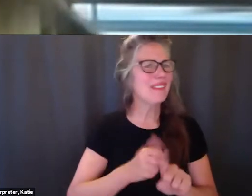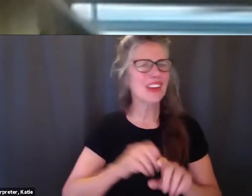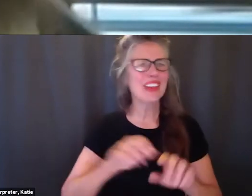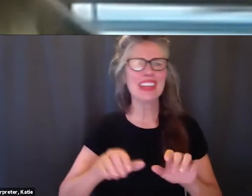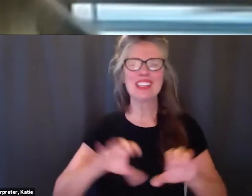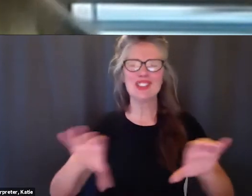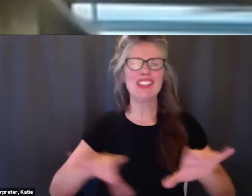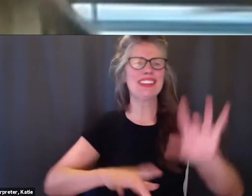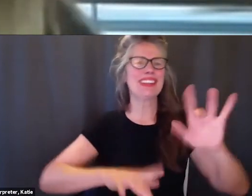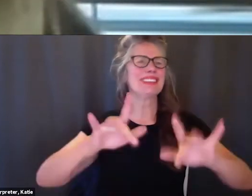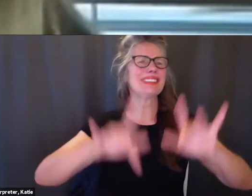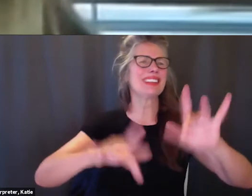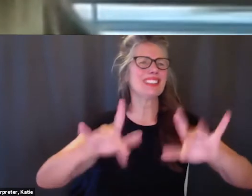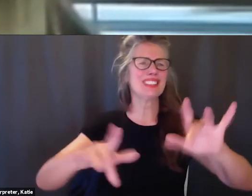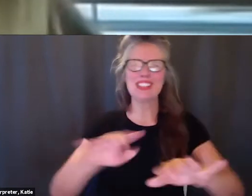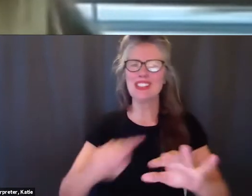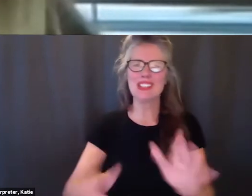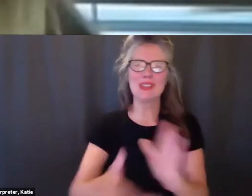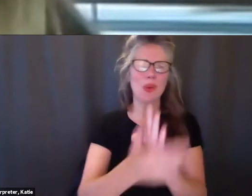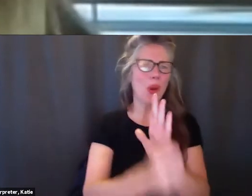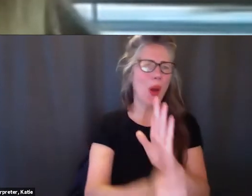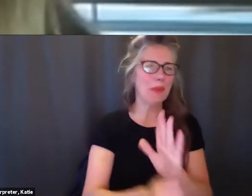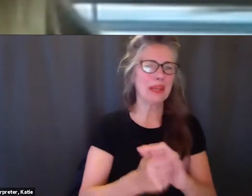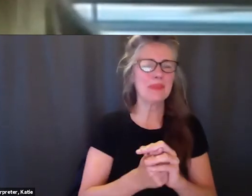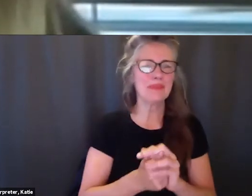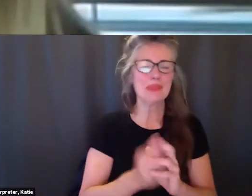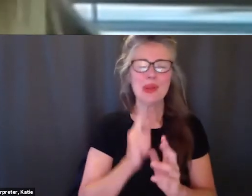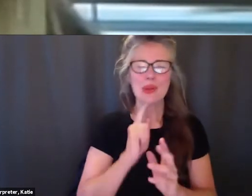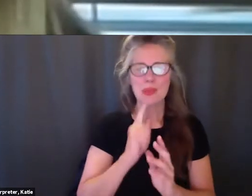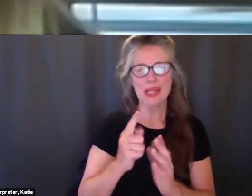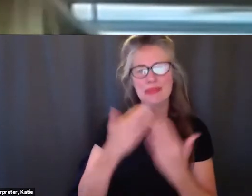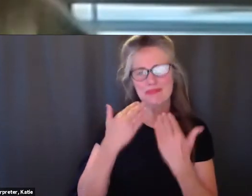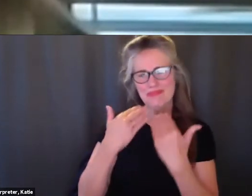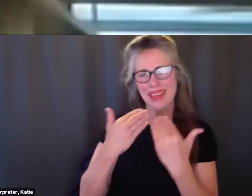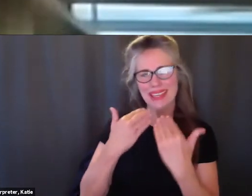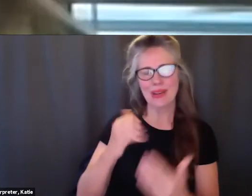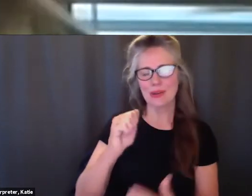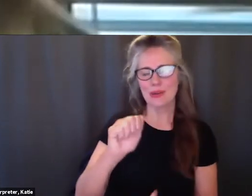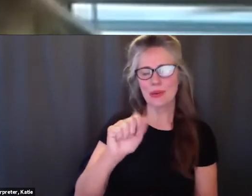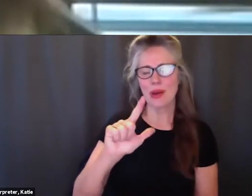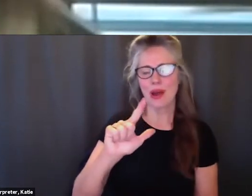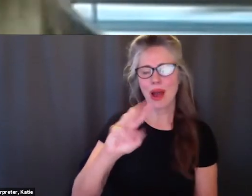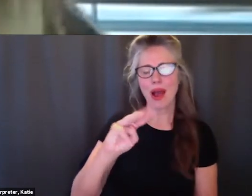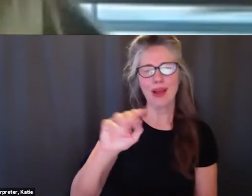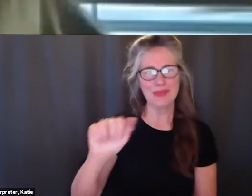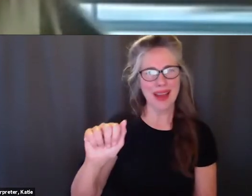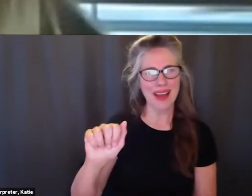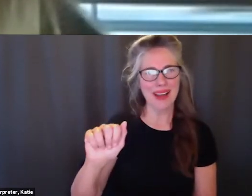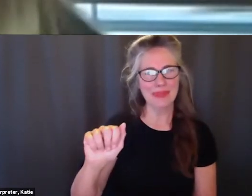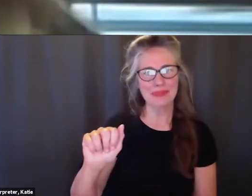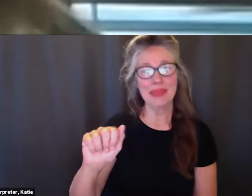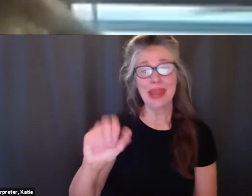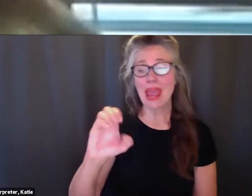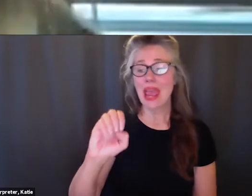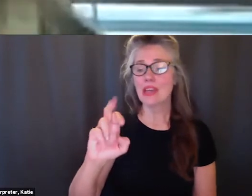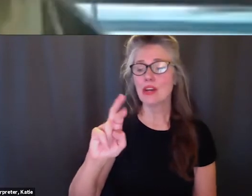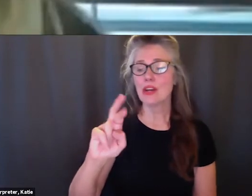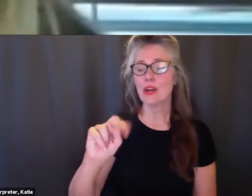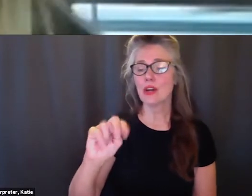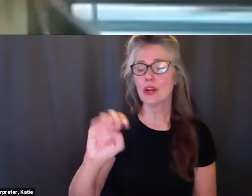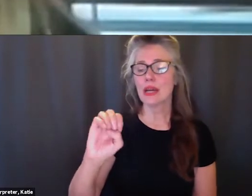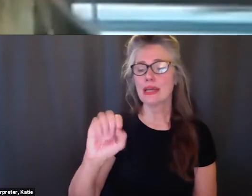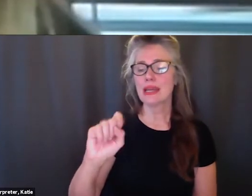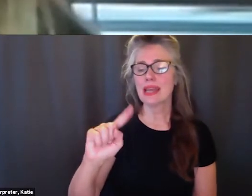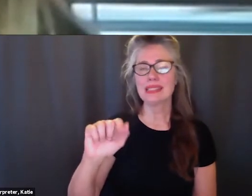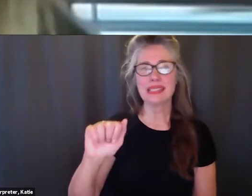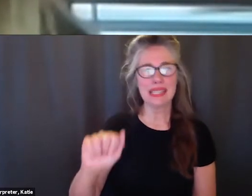touches. And we just wanted to give a special acknowledgement to Alma and Ernestina Angel and Annette